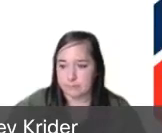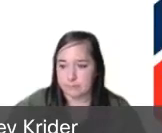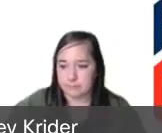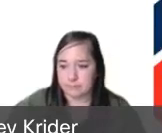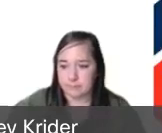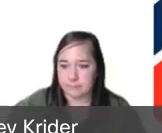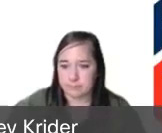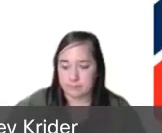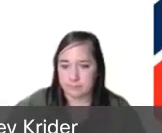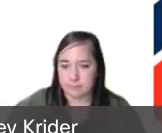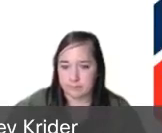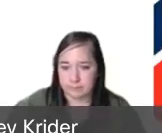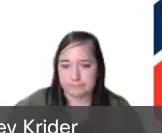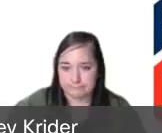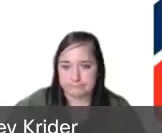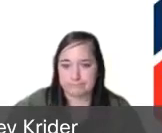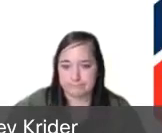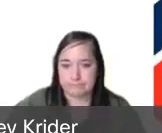compared to our county's population.